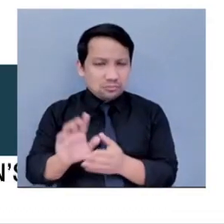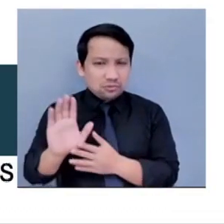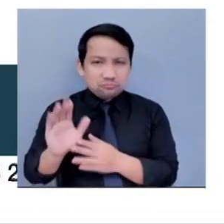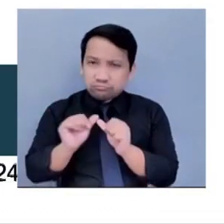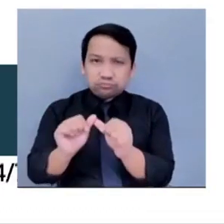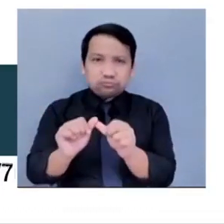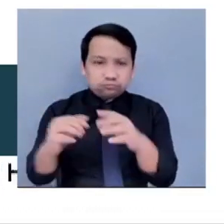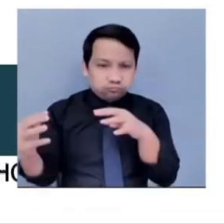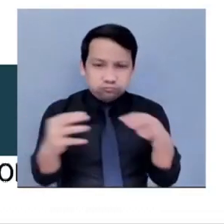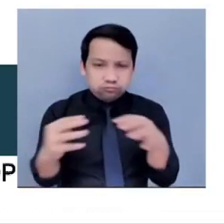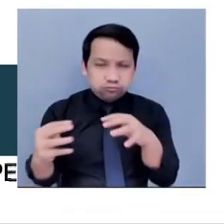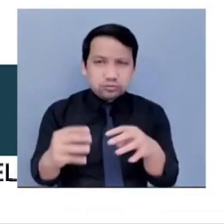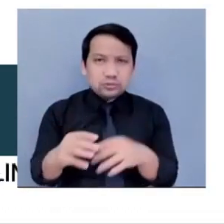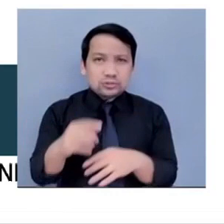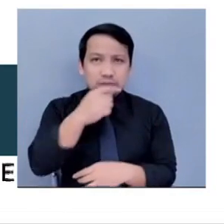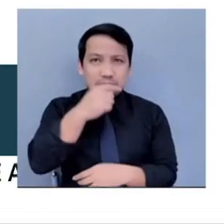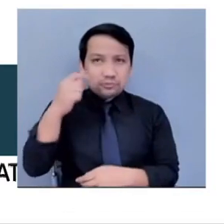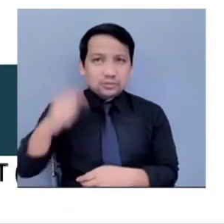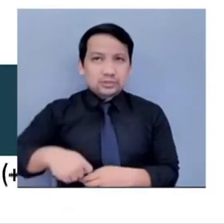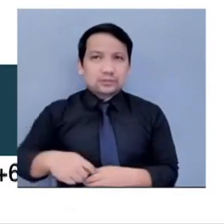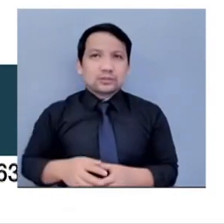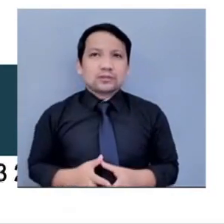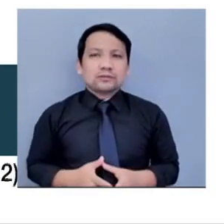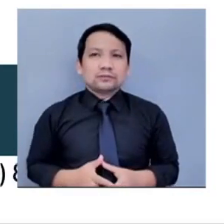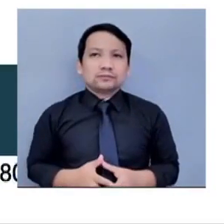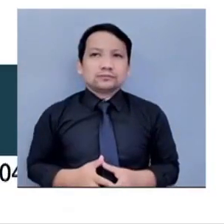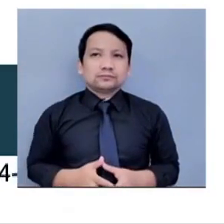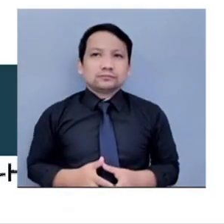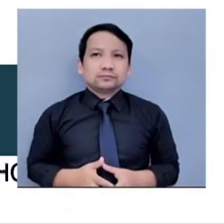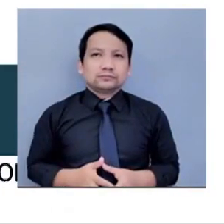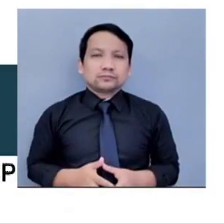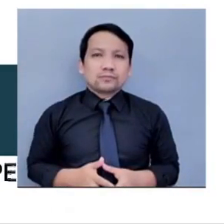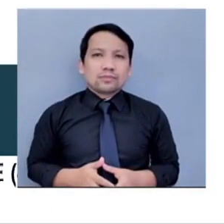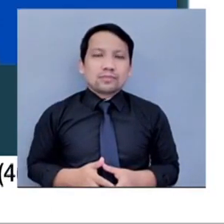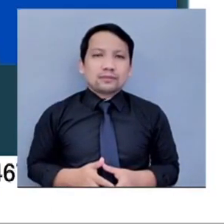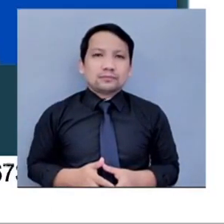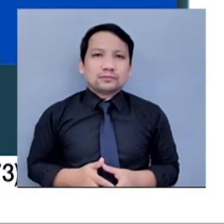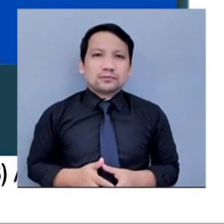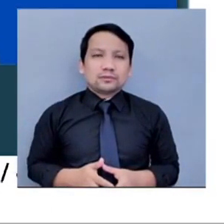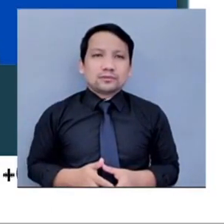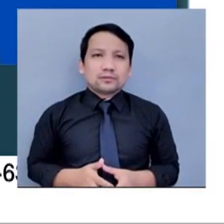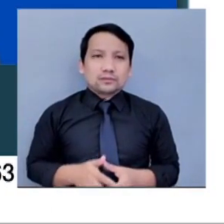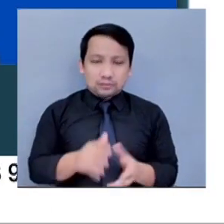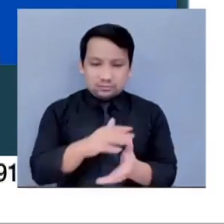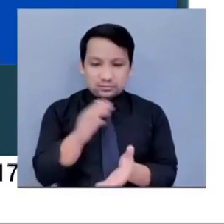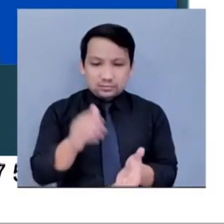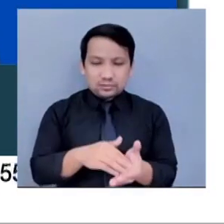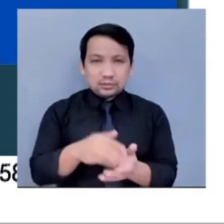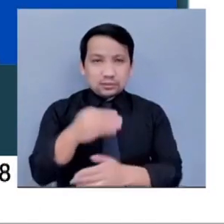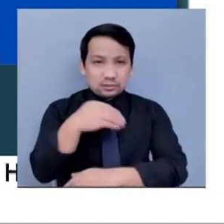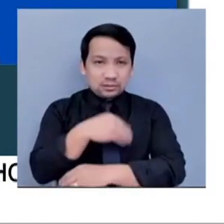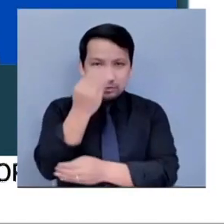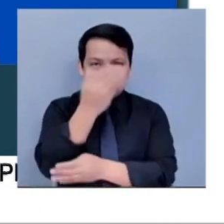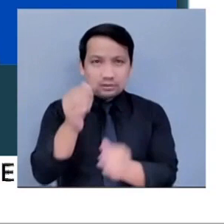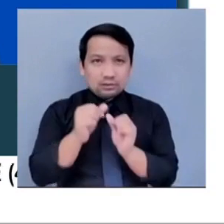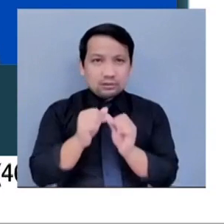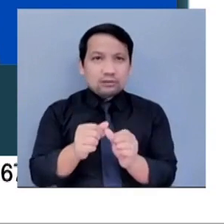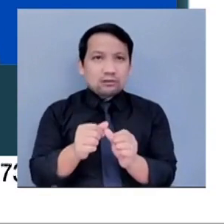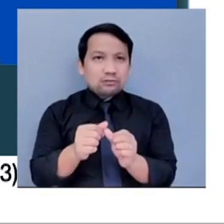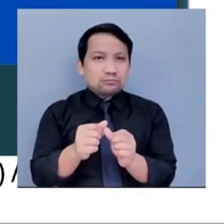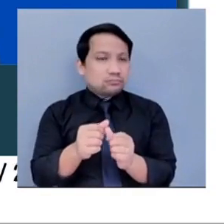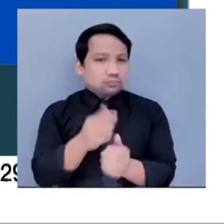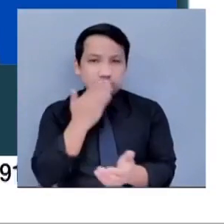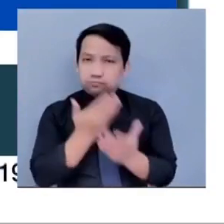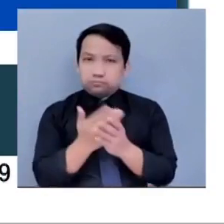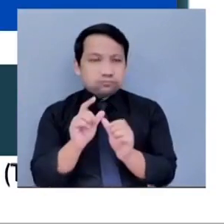war in Ukraine? Yeah, true, Carmina. Actually, the central banks they've done a great job.